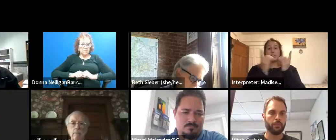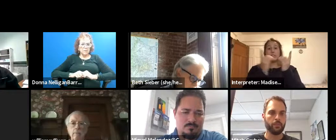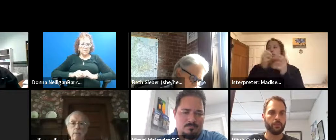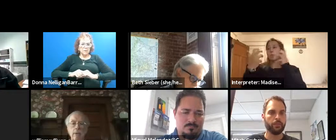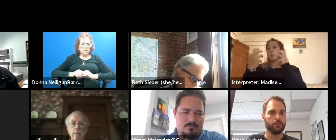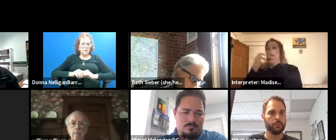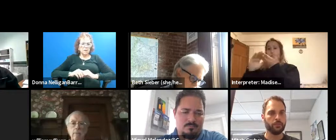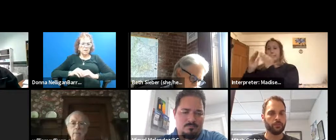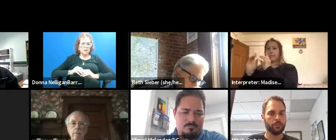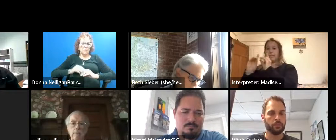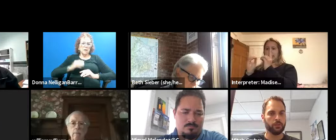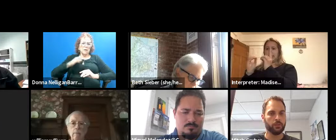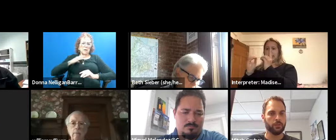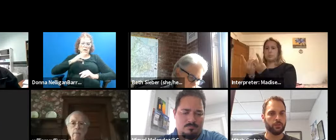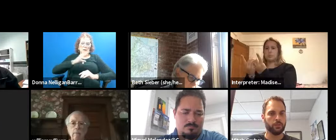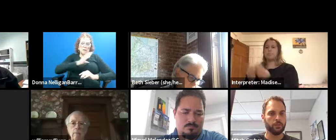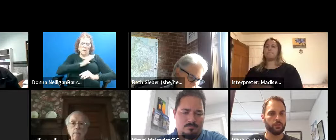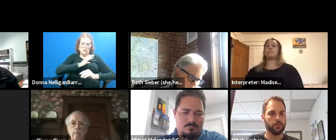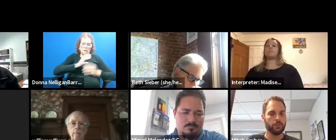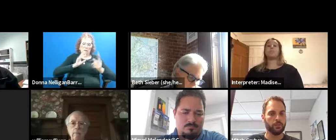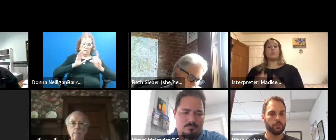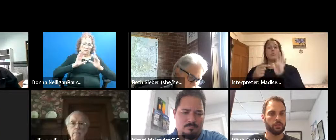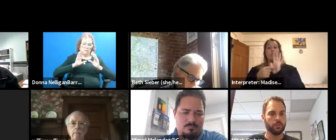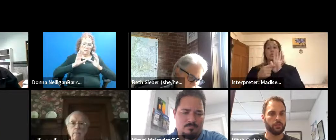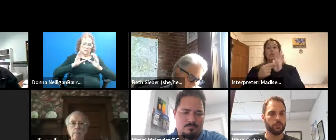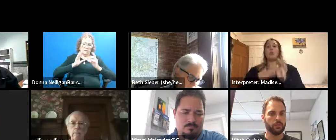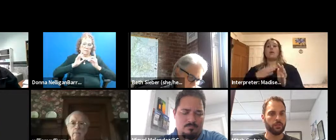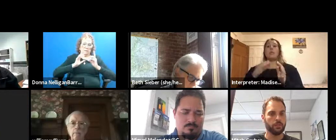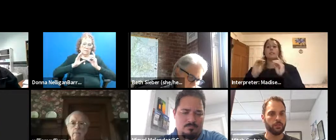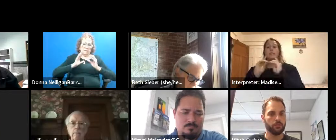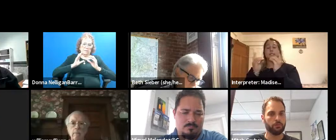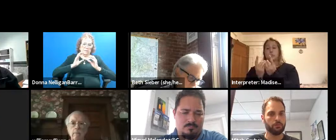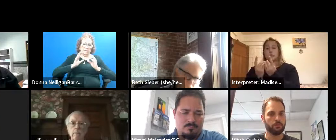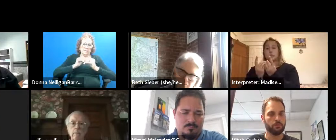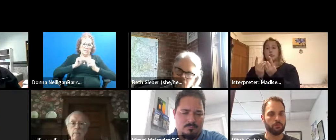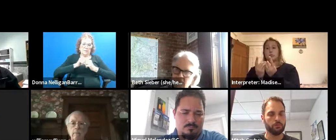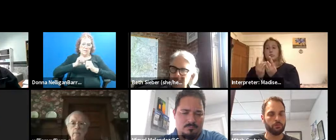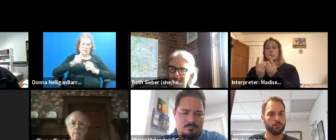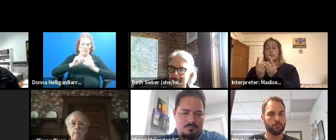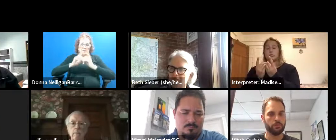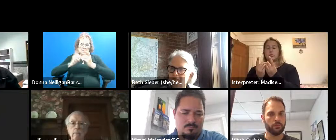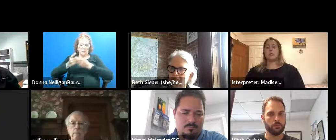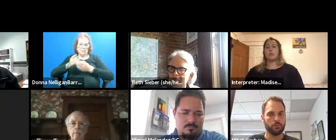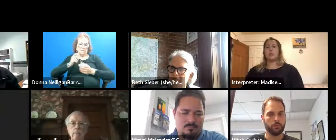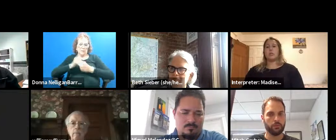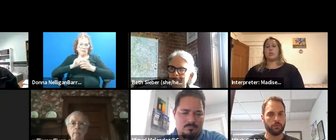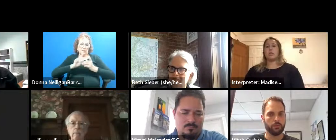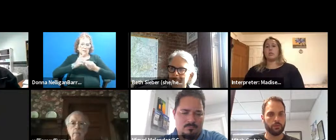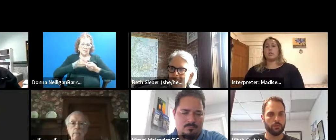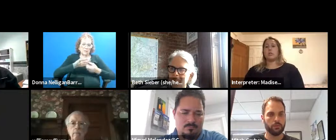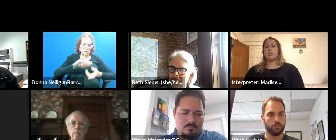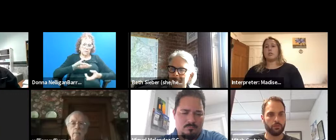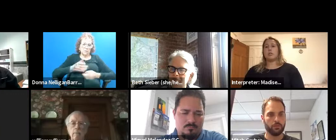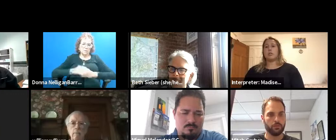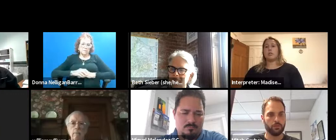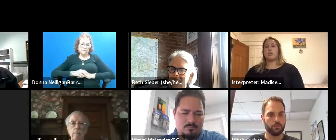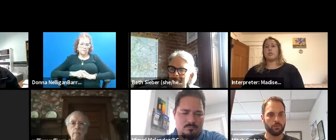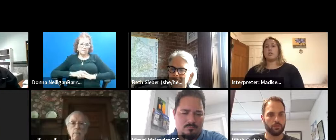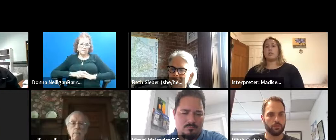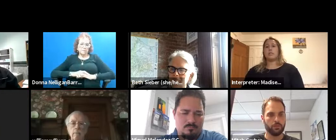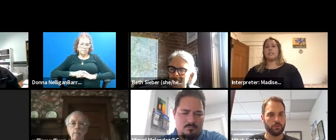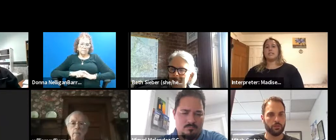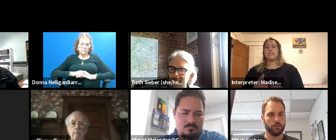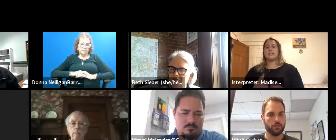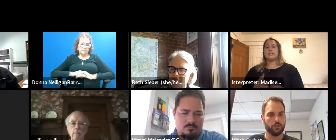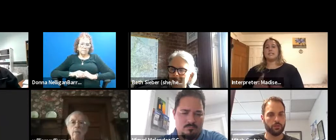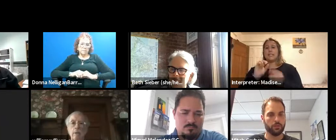And my district, and I think Councilmember Harris would agree, my district saying southeast doesn't